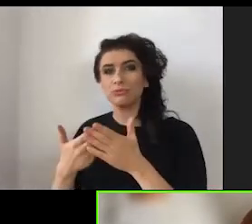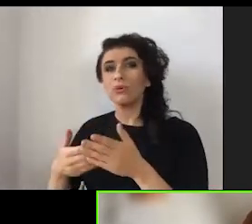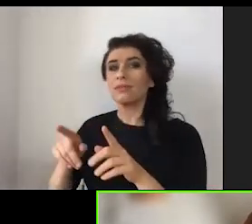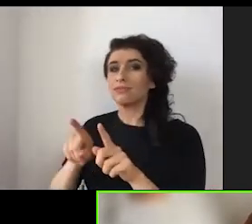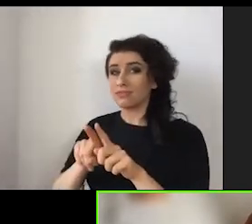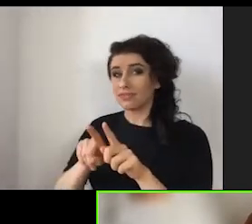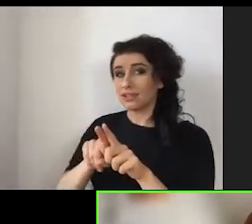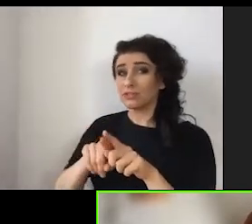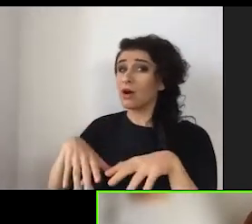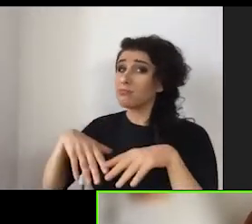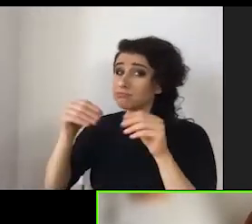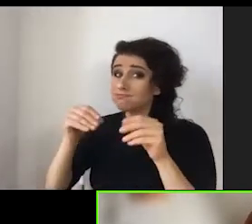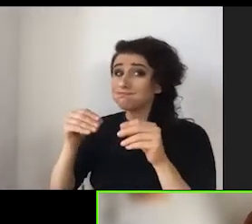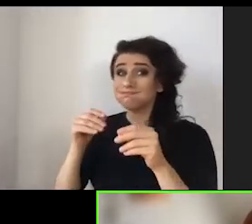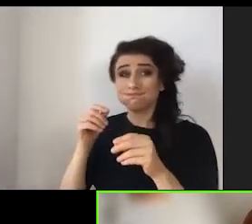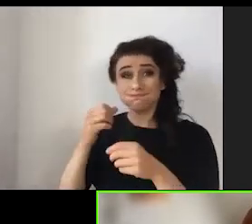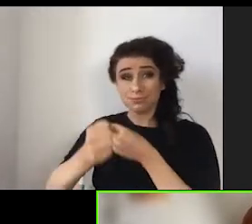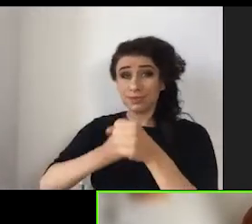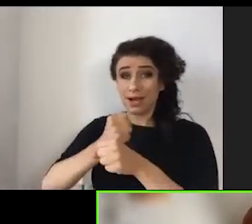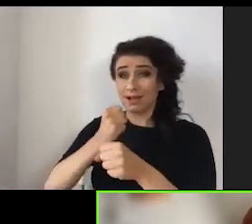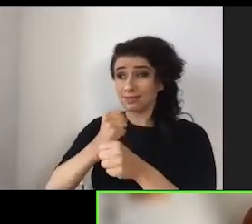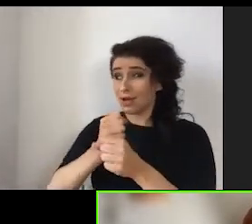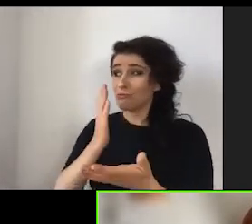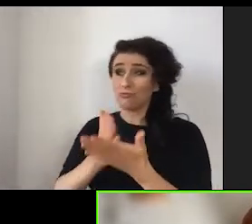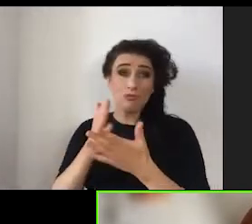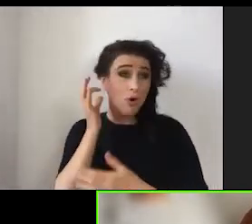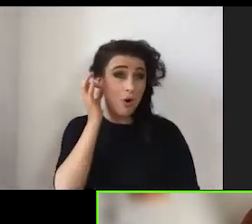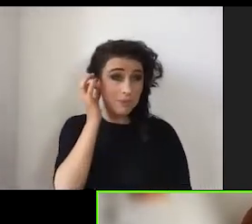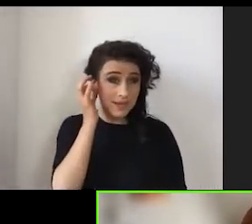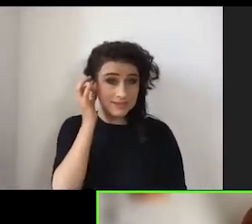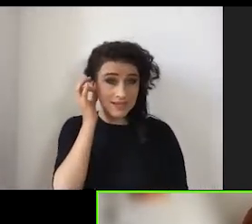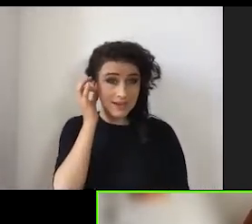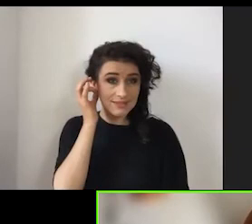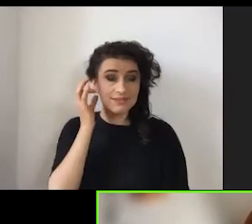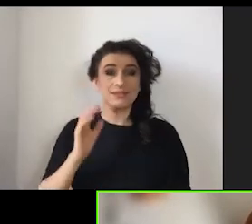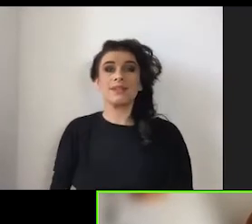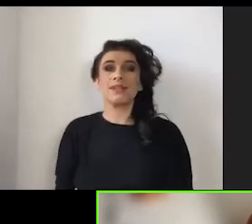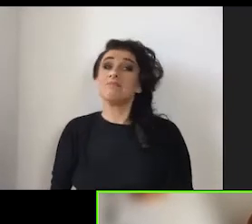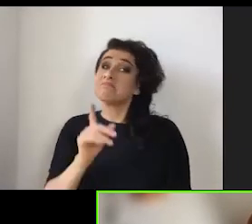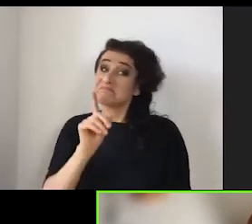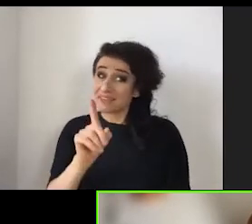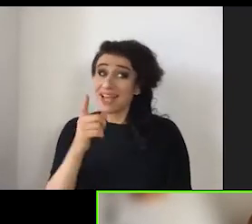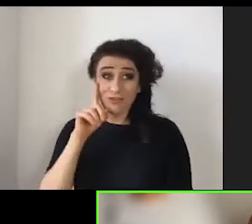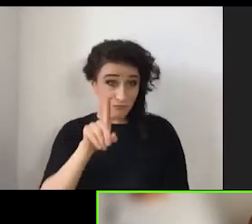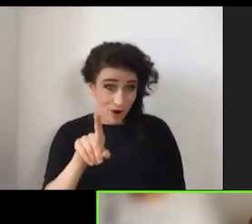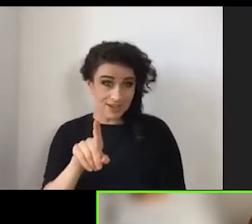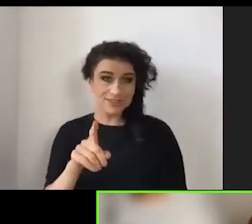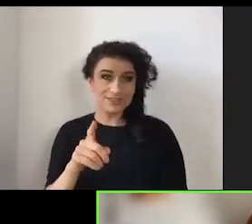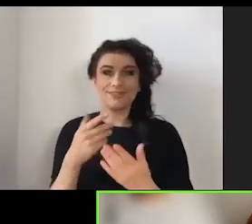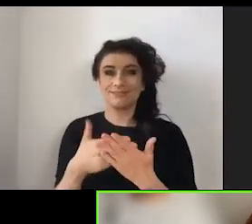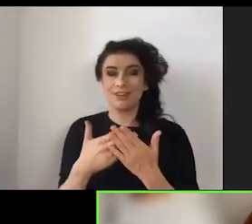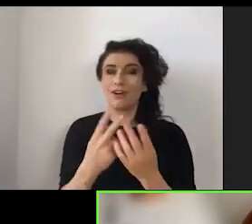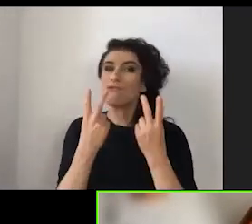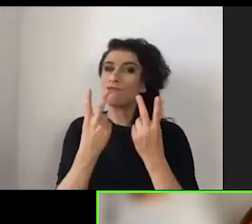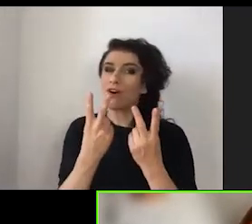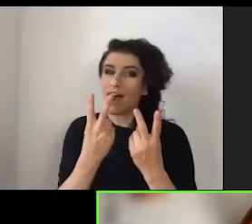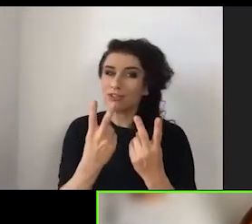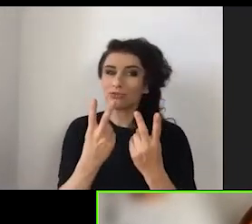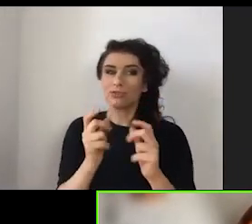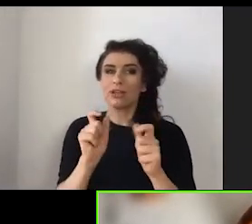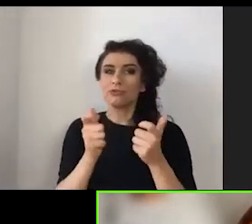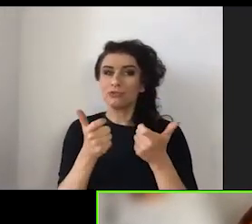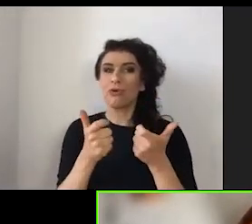if you've done it through your project and you can measure it, then it's economic changes. And you know, you can